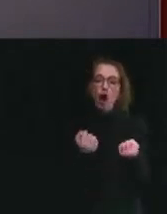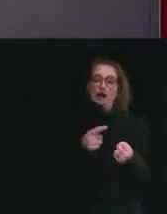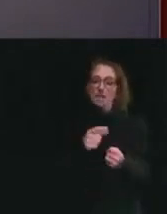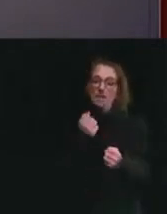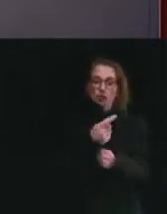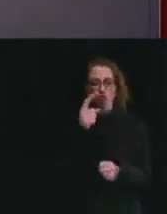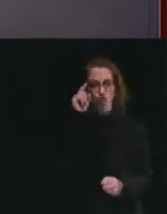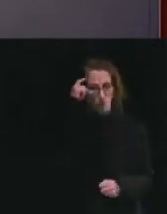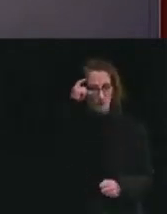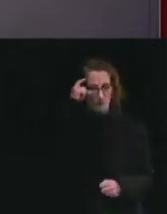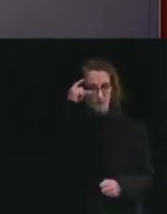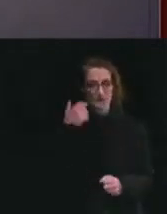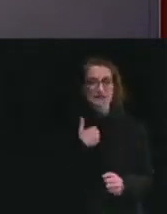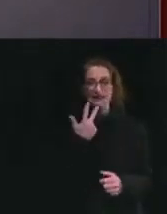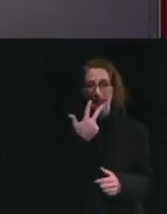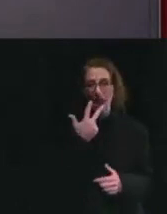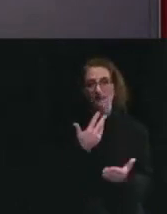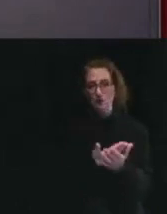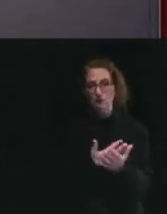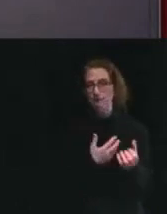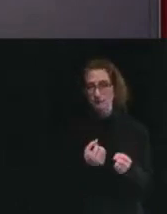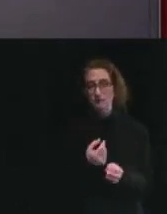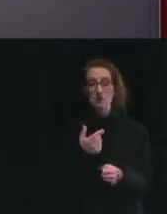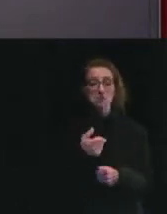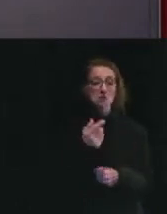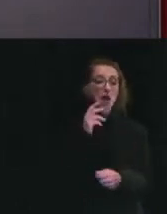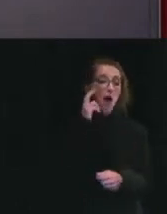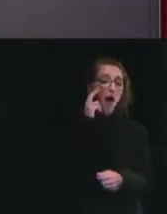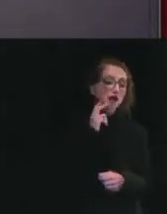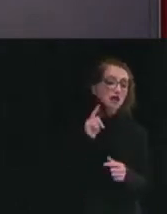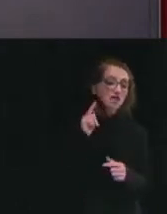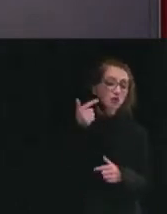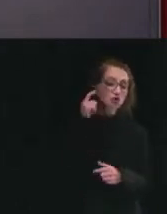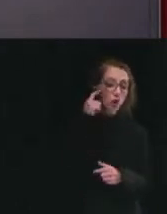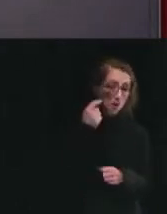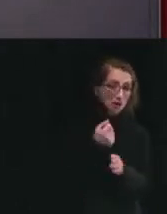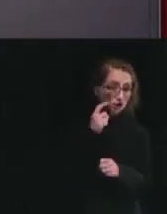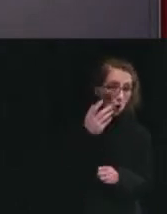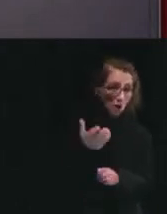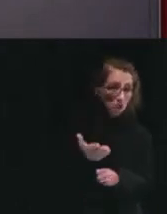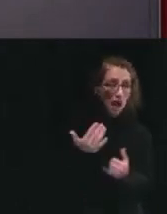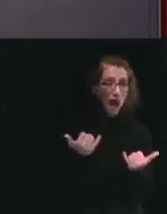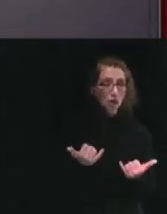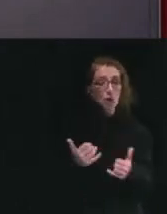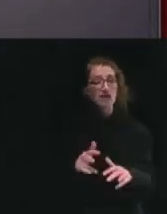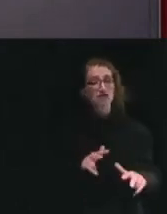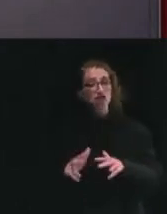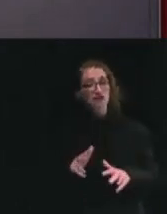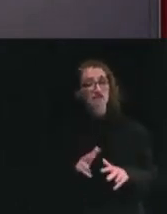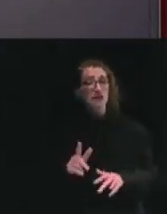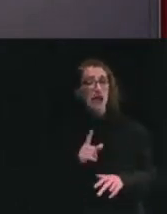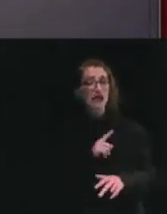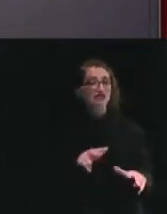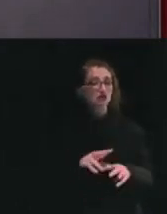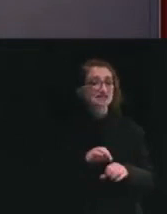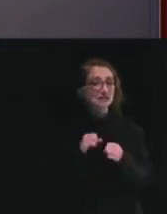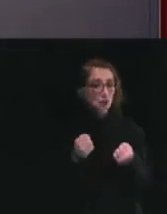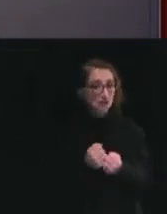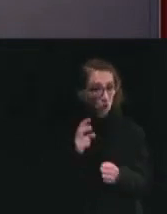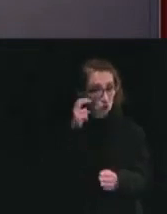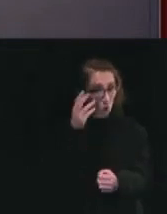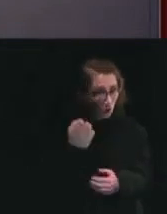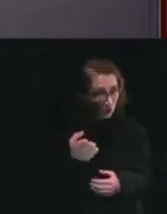areas? So we had three categories, old age provisions, your own current economic